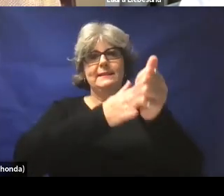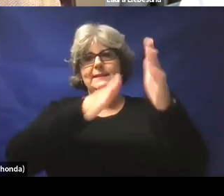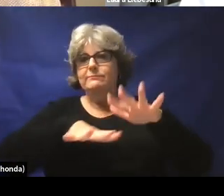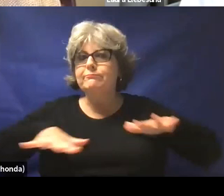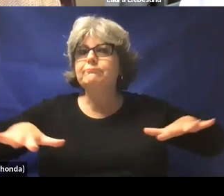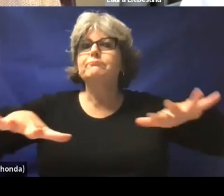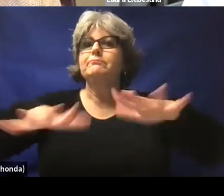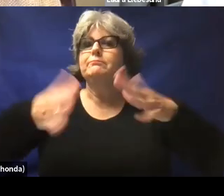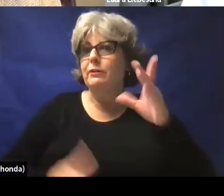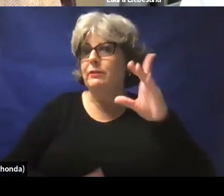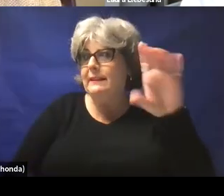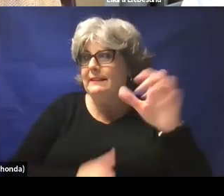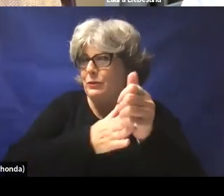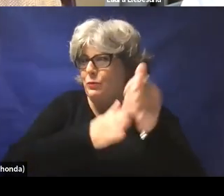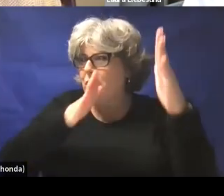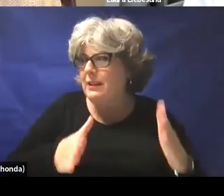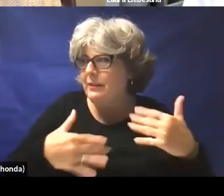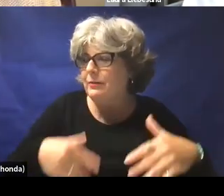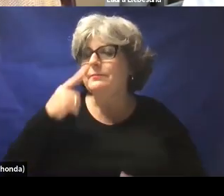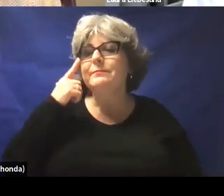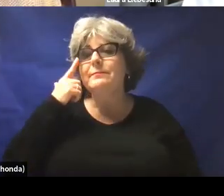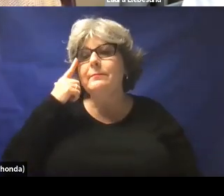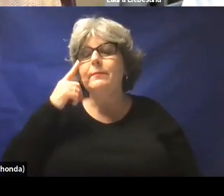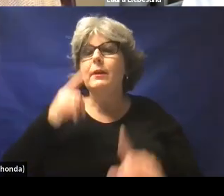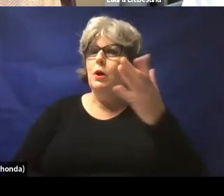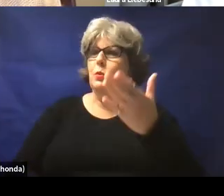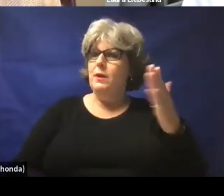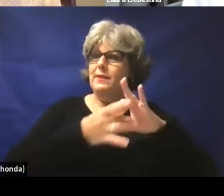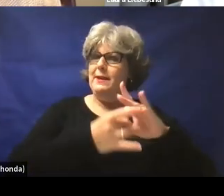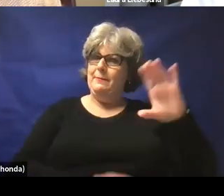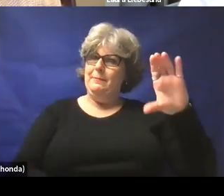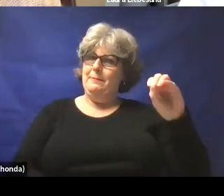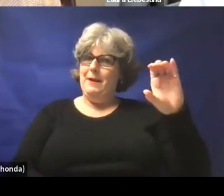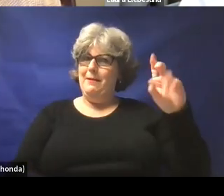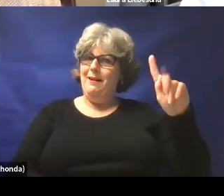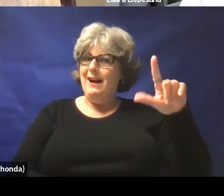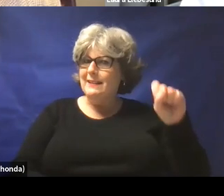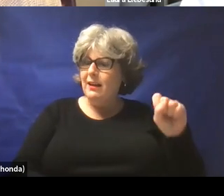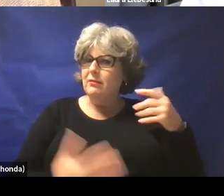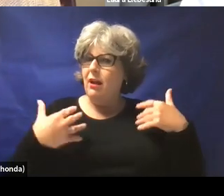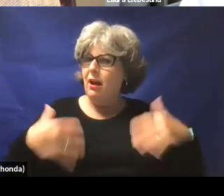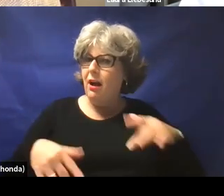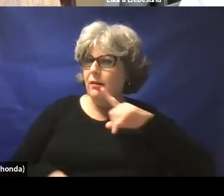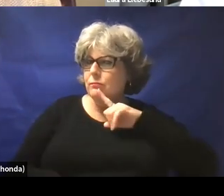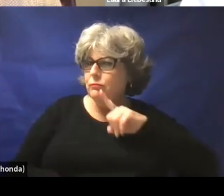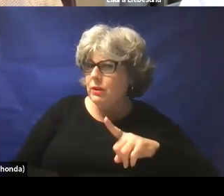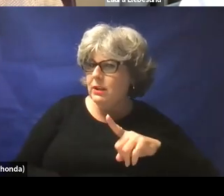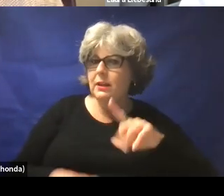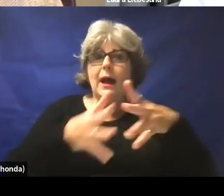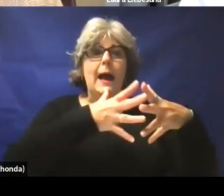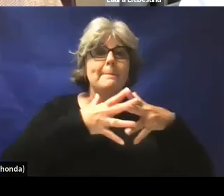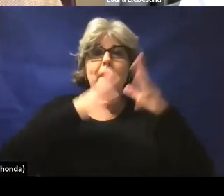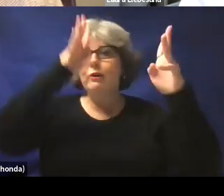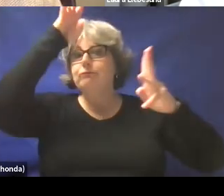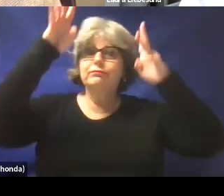that movement. You know, I think one thing about cocktails, I think people are surprised to learn that cocktails are very much an American